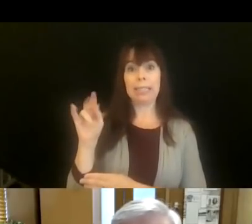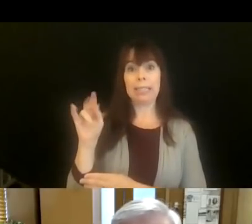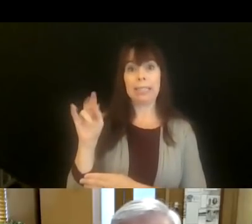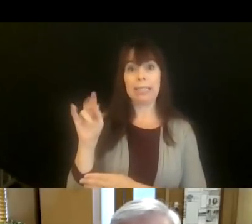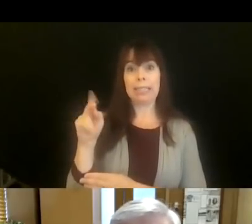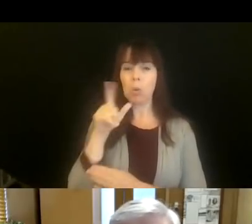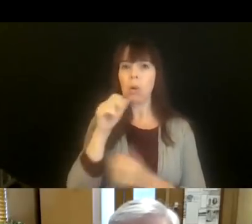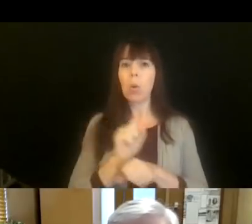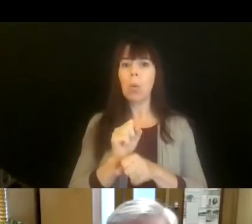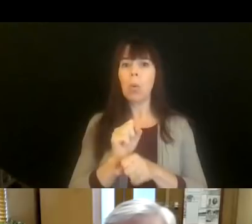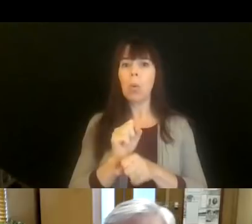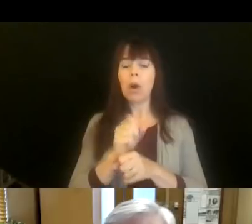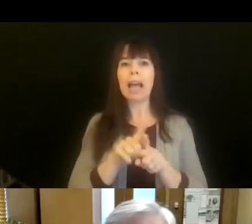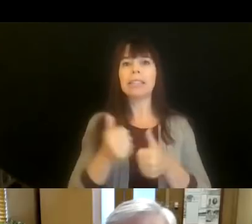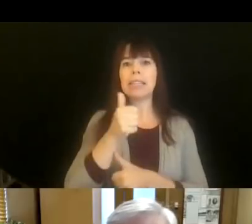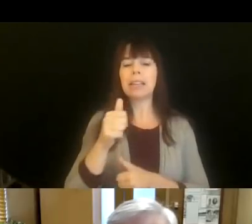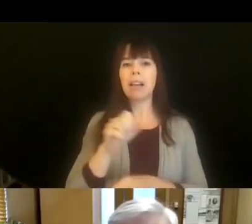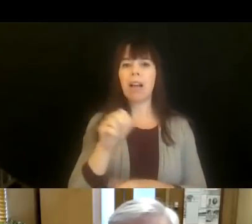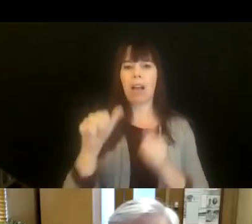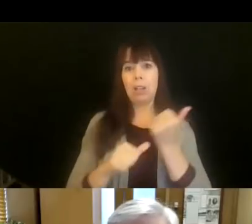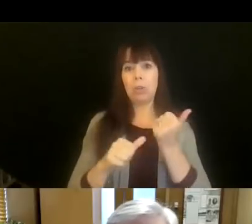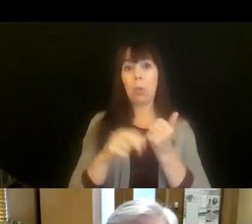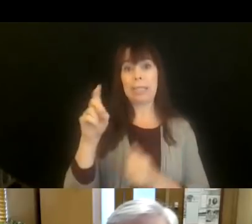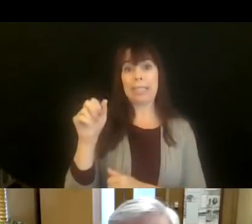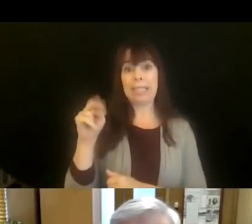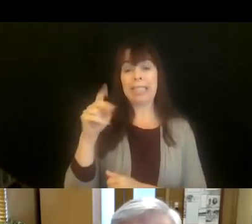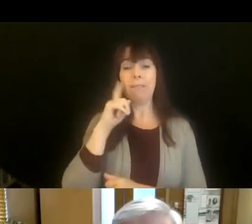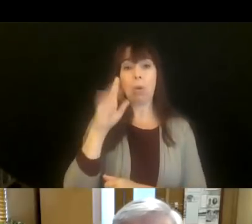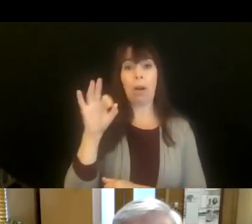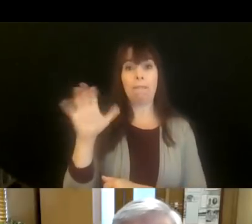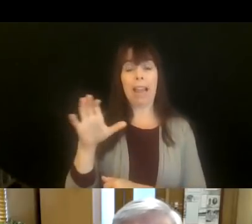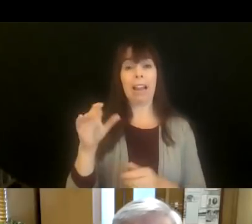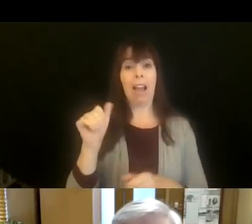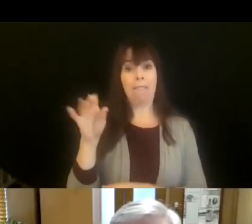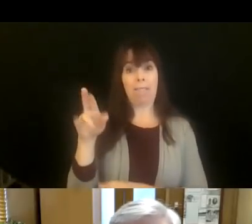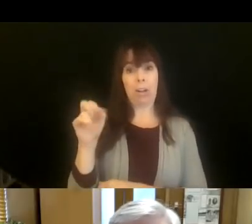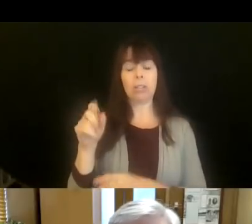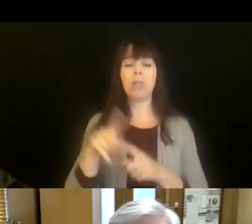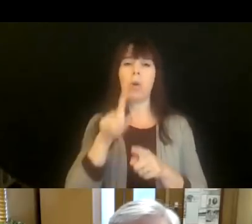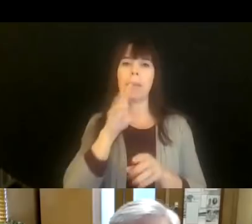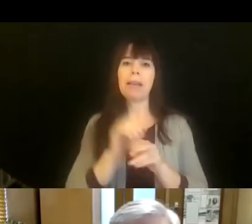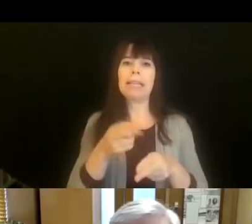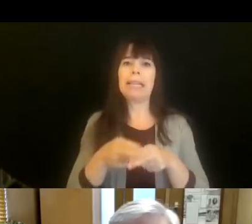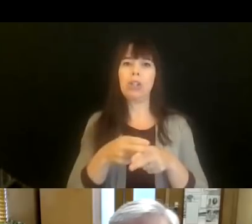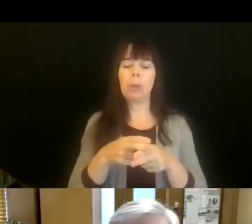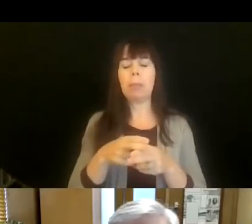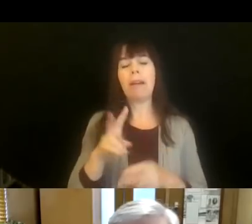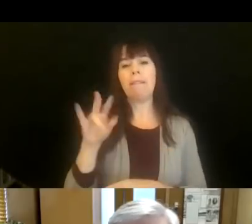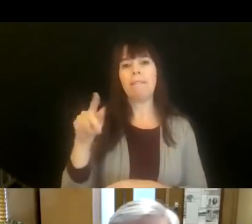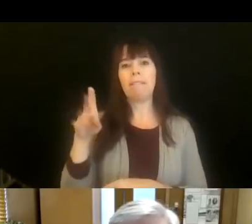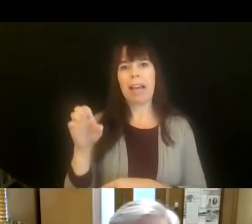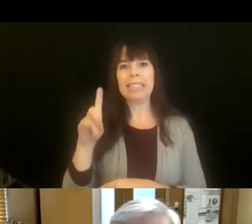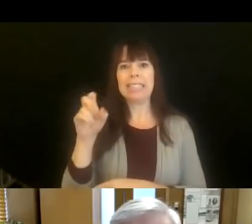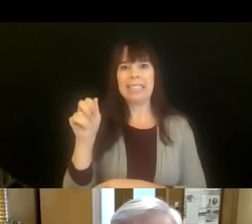school as Senior Associate Dean for Faculty and Faculty Affairs, has agreed to serve as the interim Executive Vice Dean for Academic